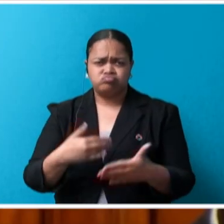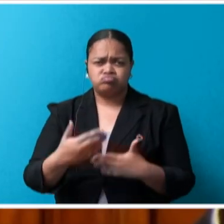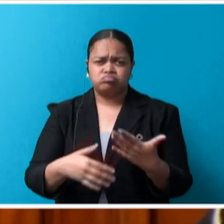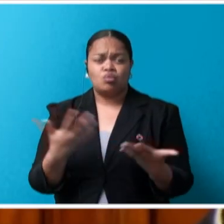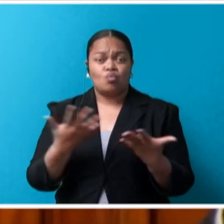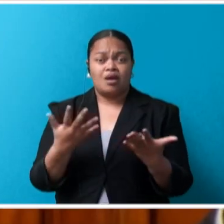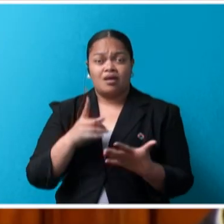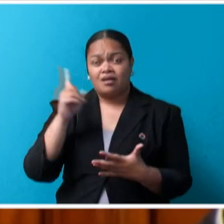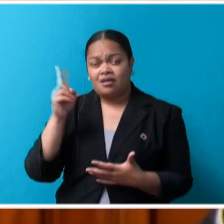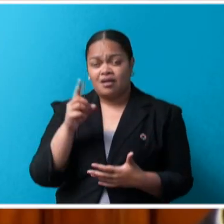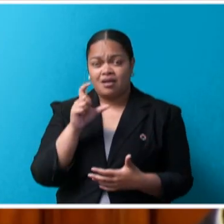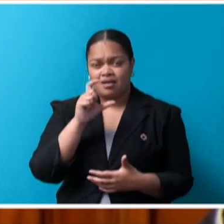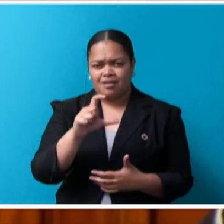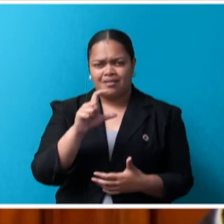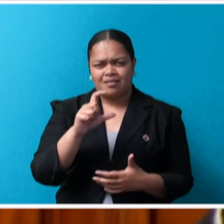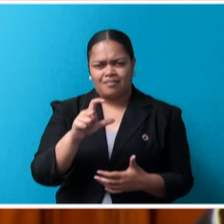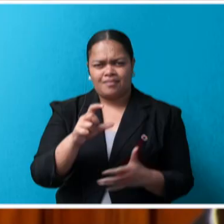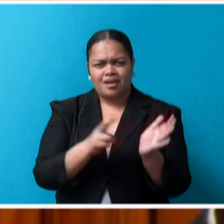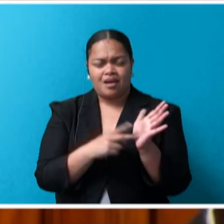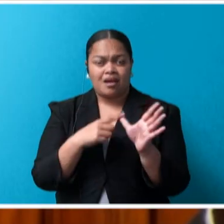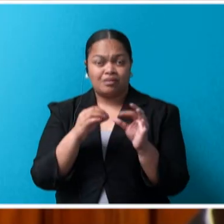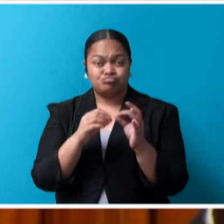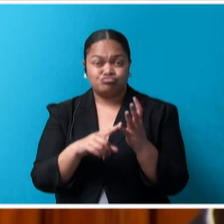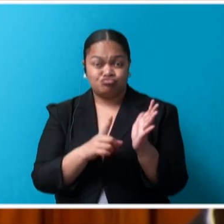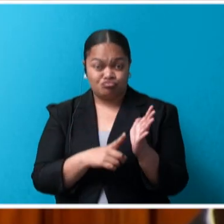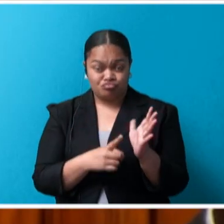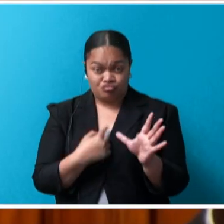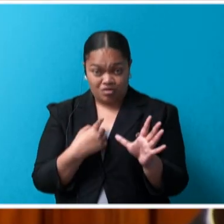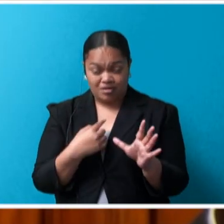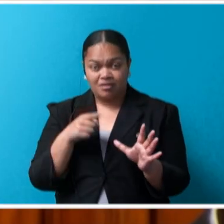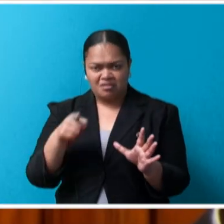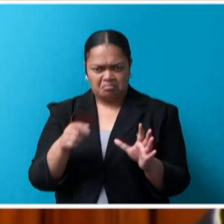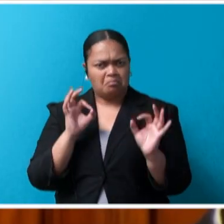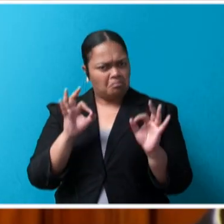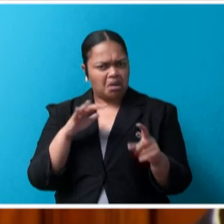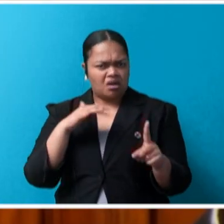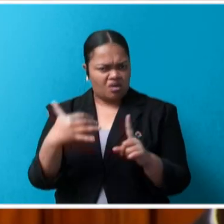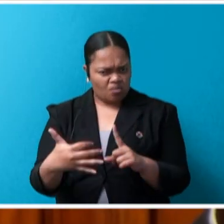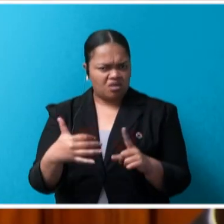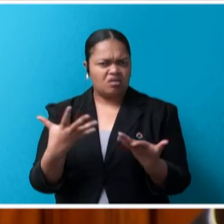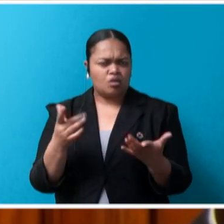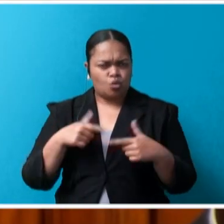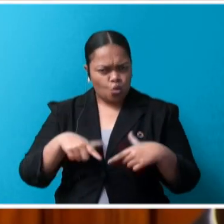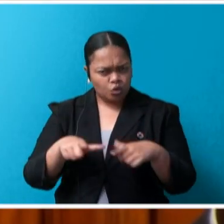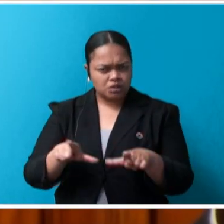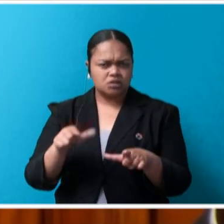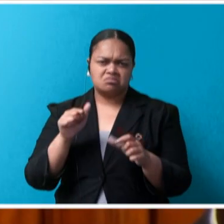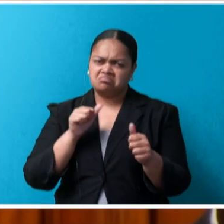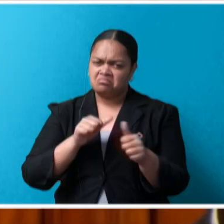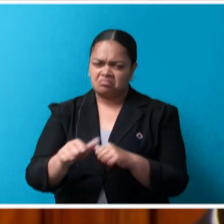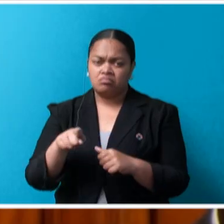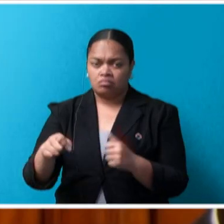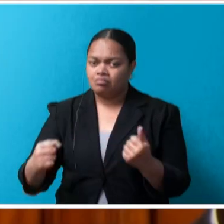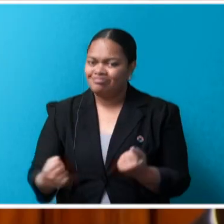Nambua, maintained an extensive milk collection network, provided logistic support, and served as the backbone of